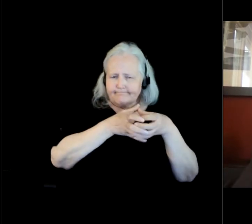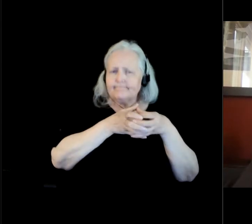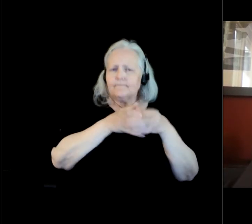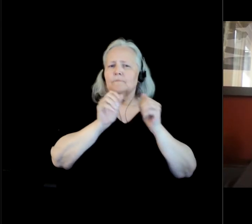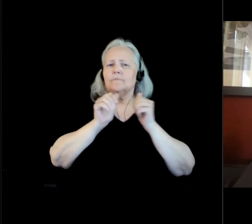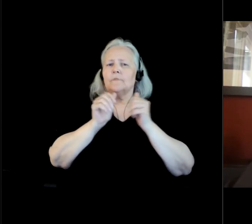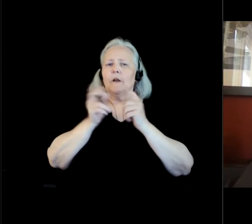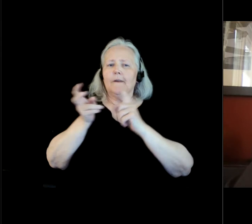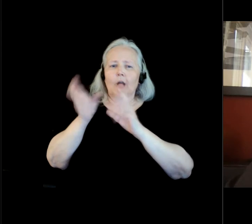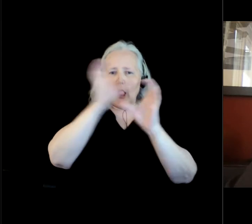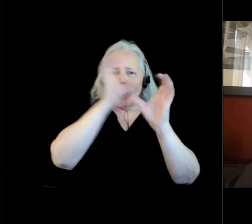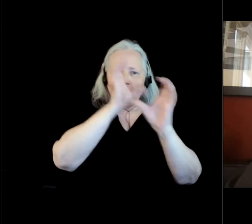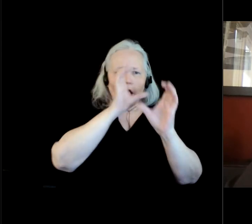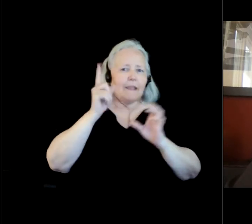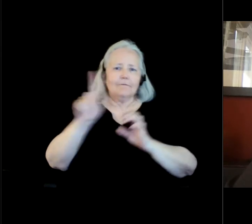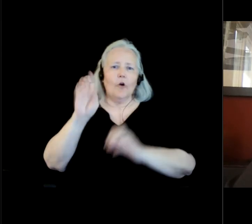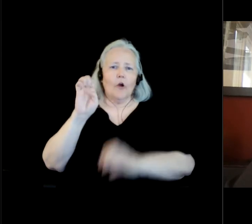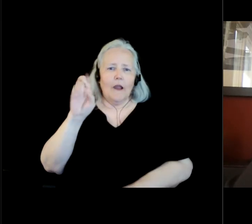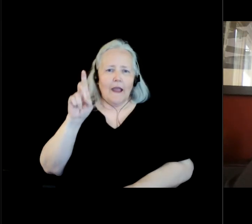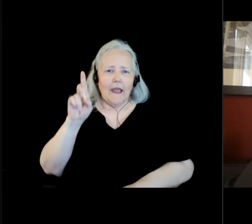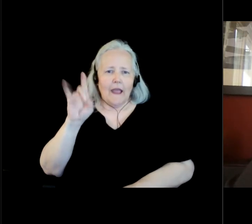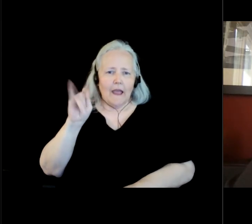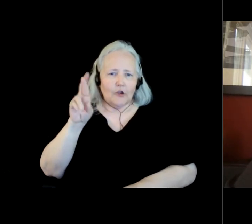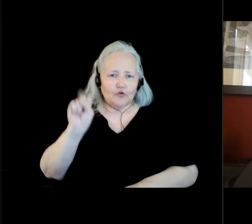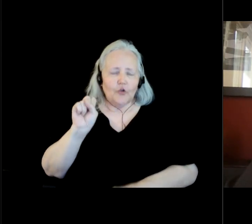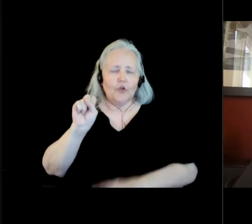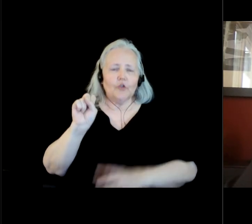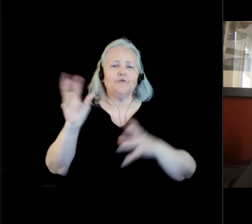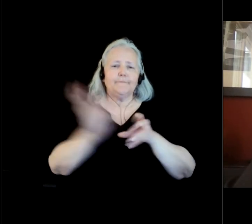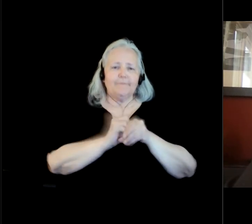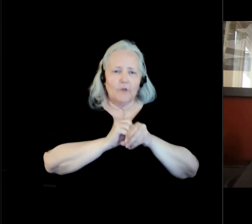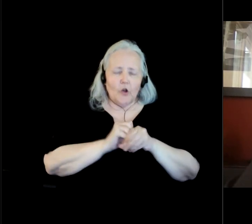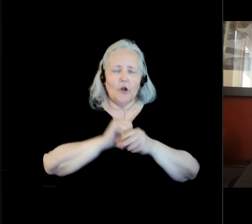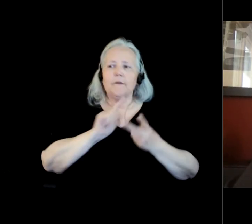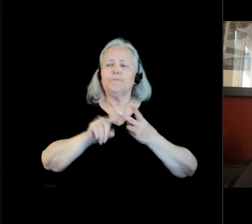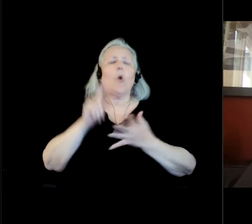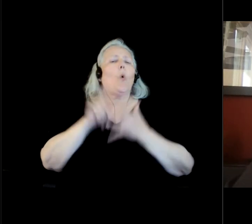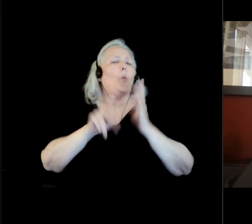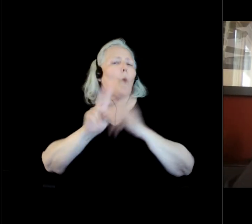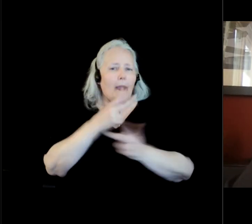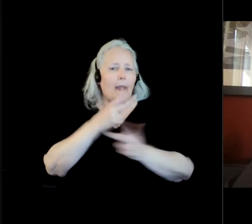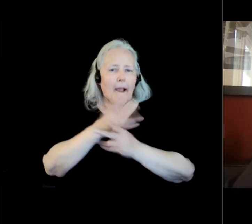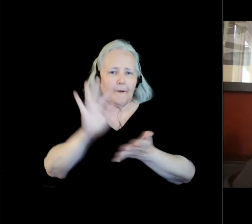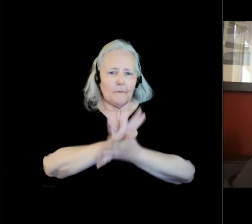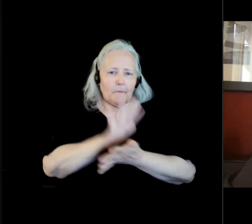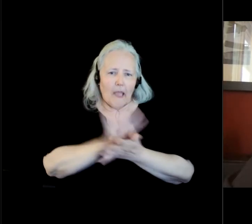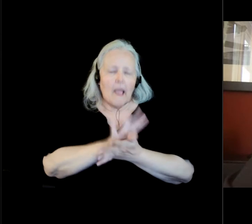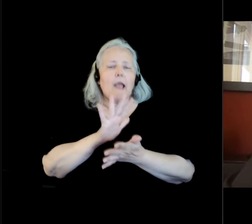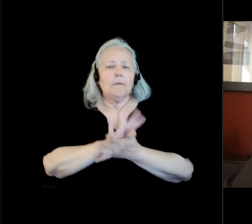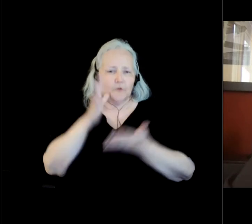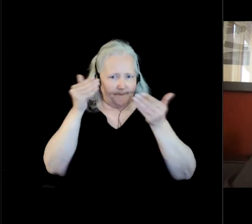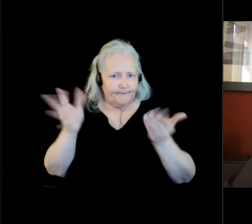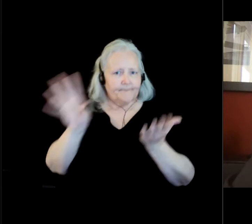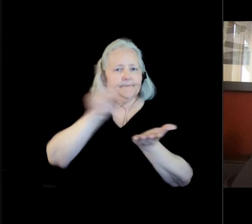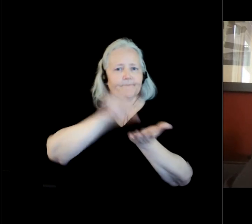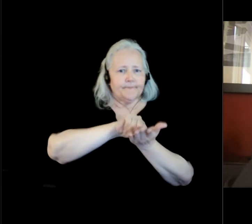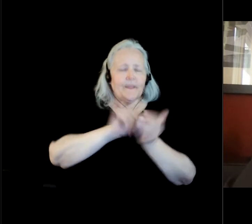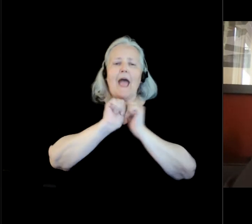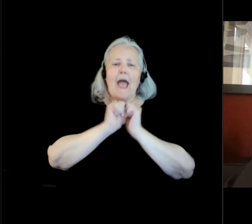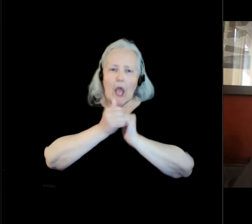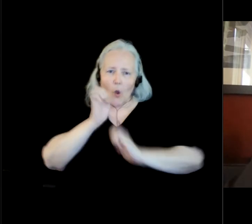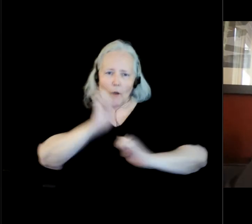editorial leadership for the section, thinking about what kinds of papers we will consider, how they will be evaluated, and so